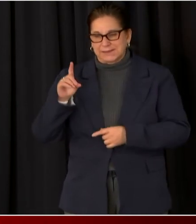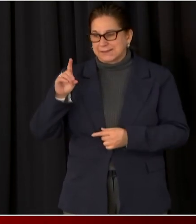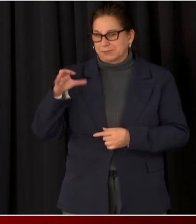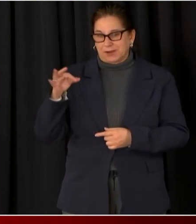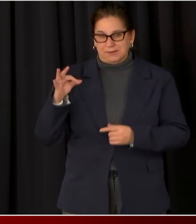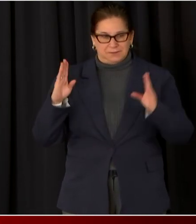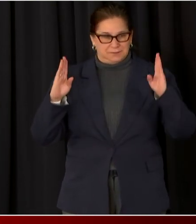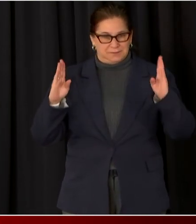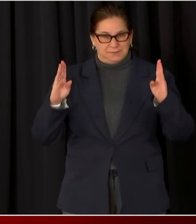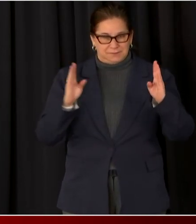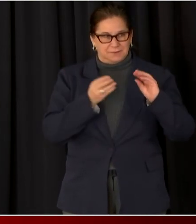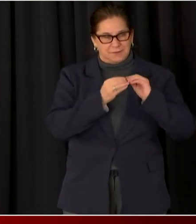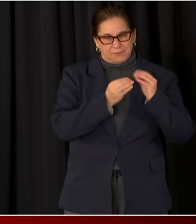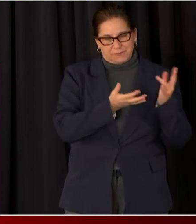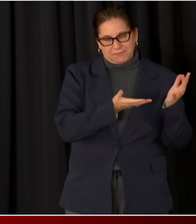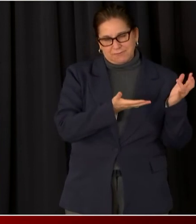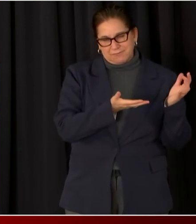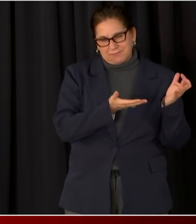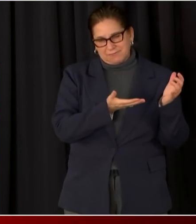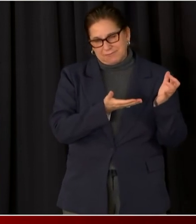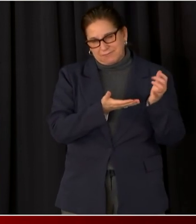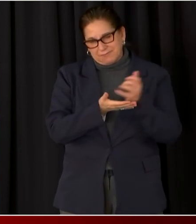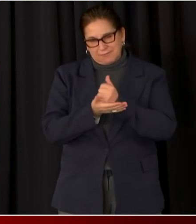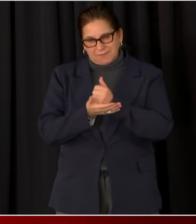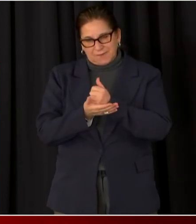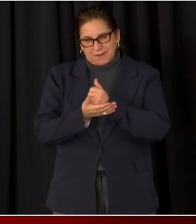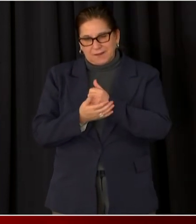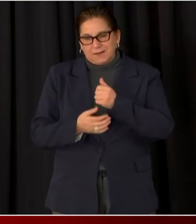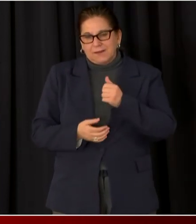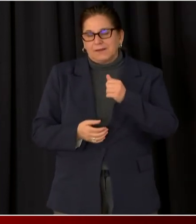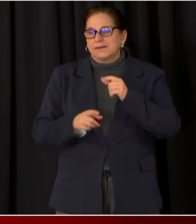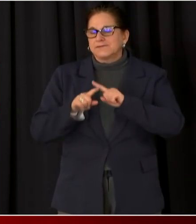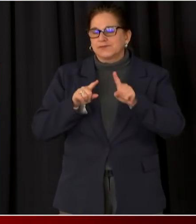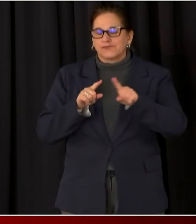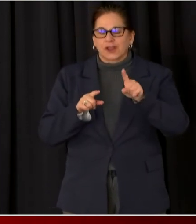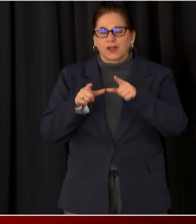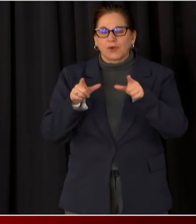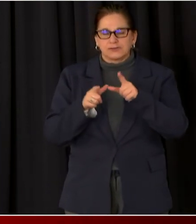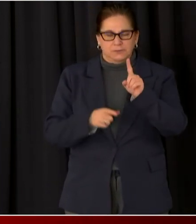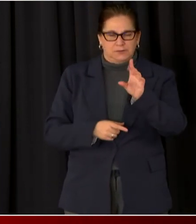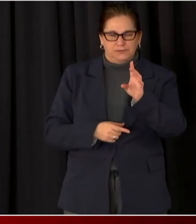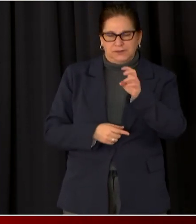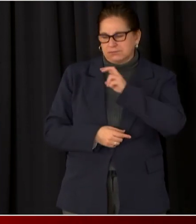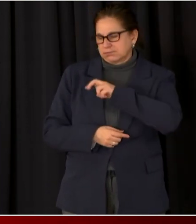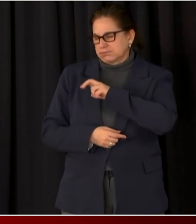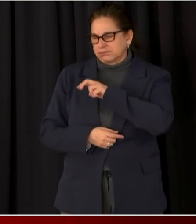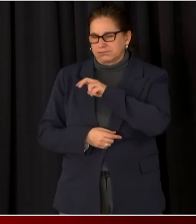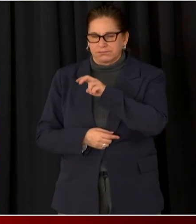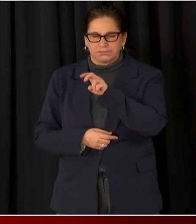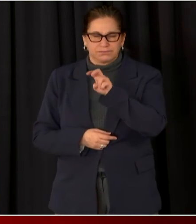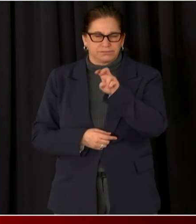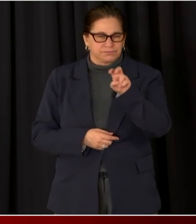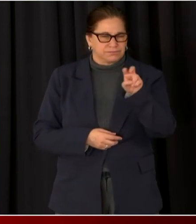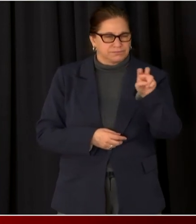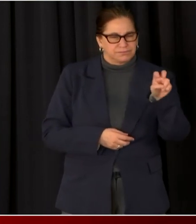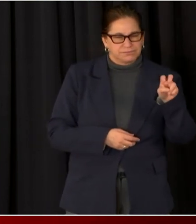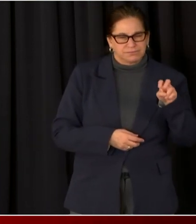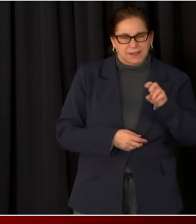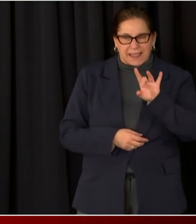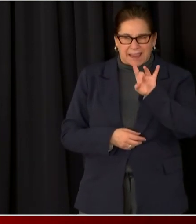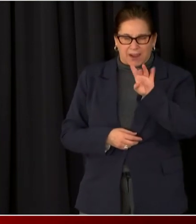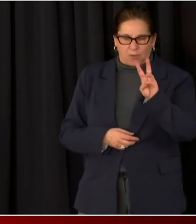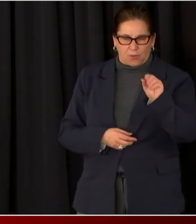to 151 locations across the district covering all 8 wards. Over 4,250 individuals